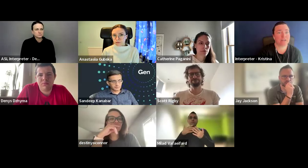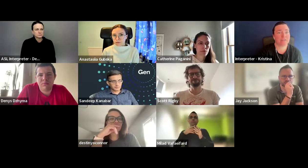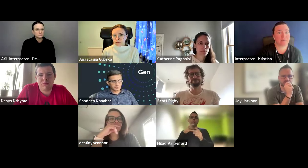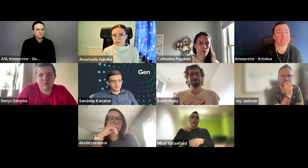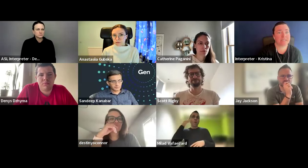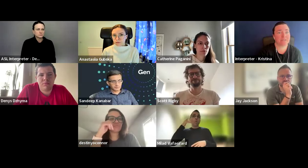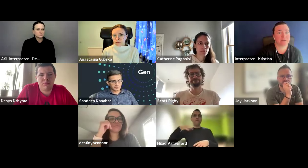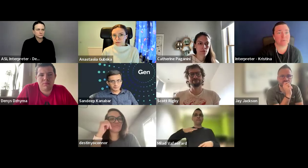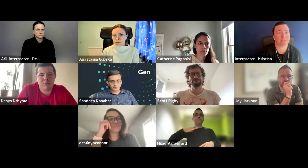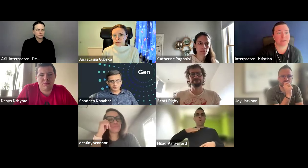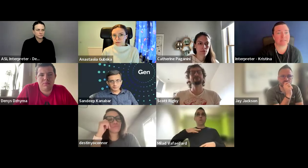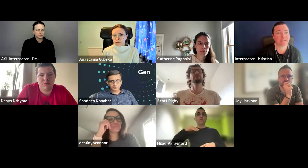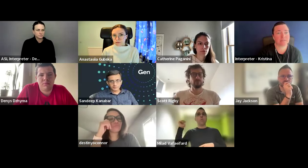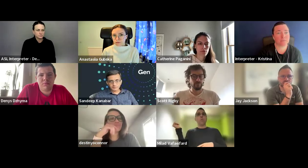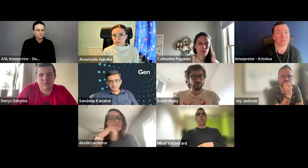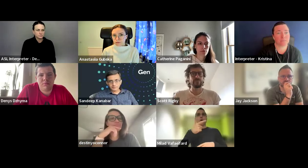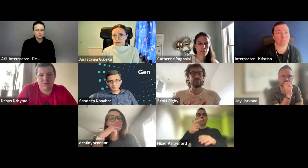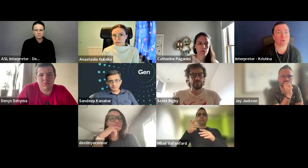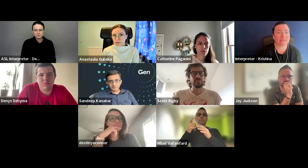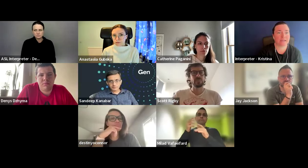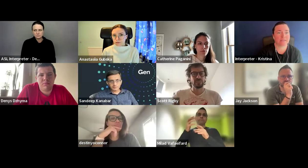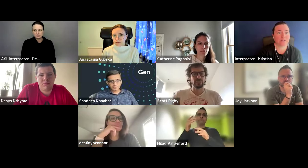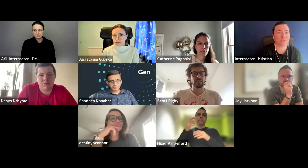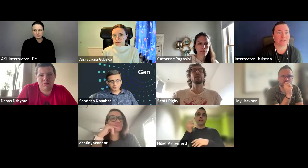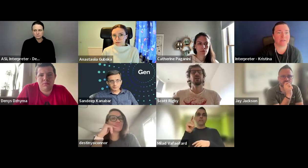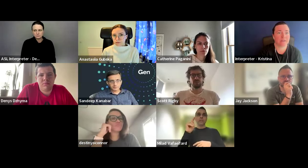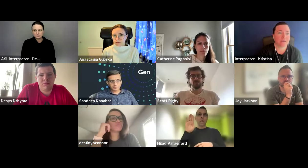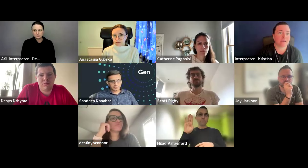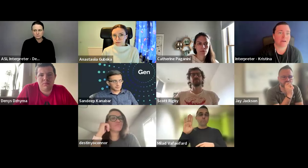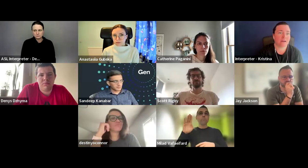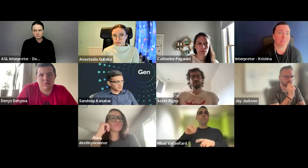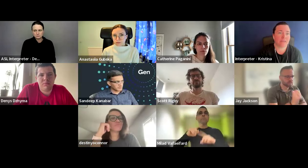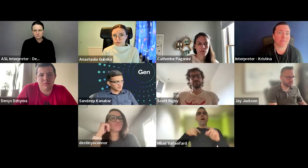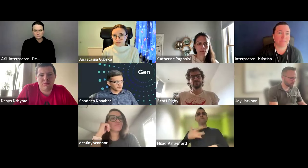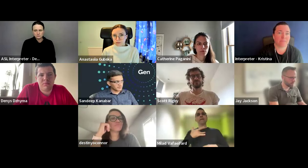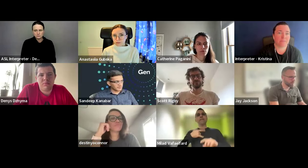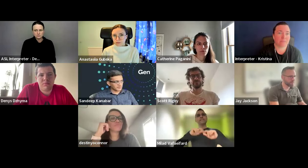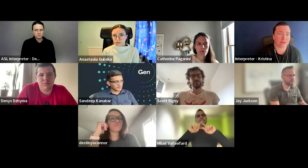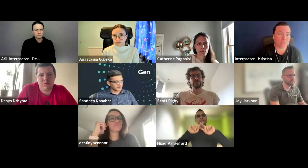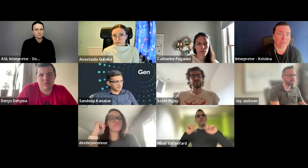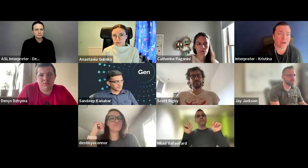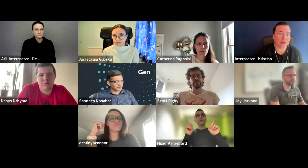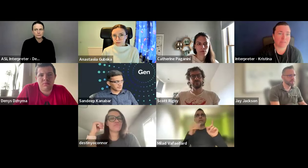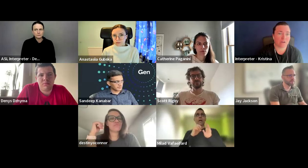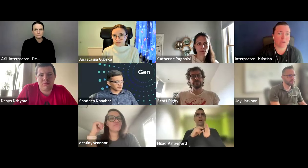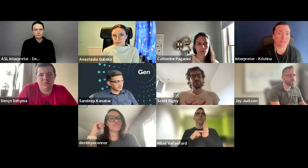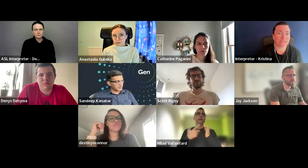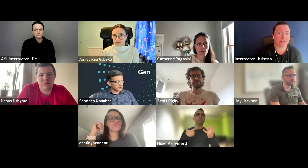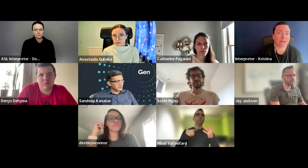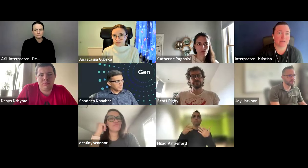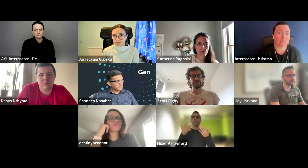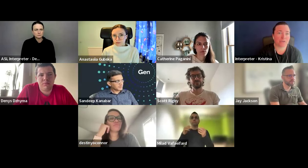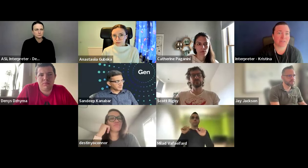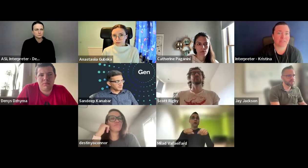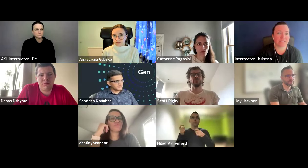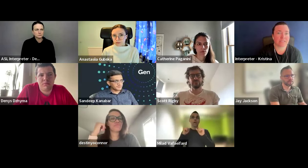just trying to look at it from a different perspective with the process, knowing If I know GitHub is all